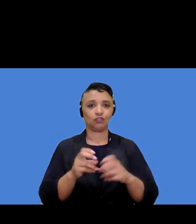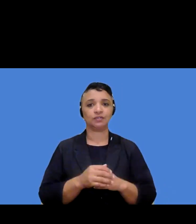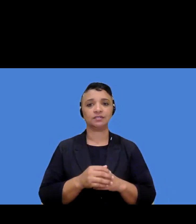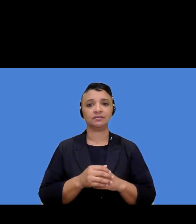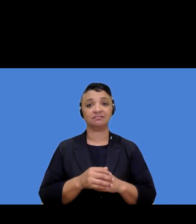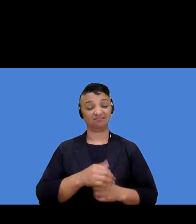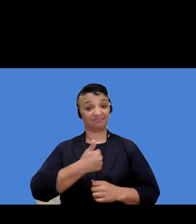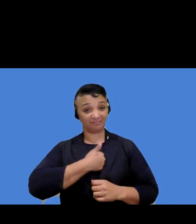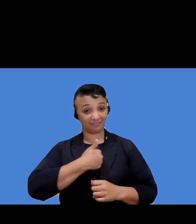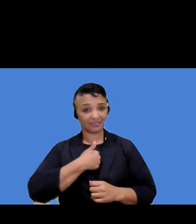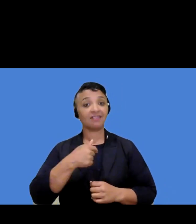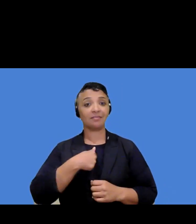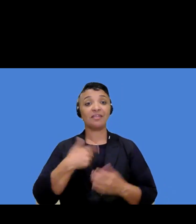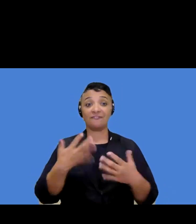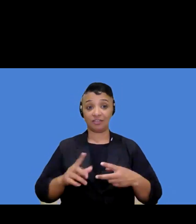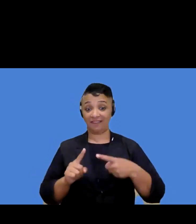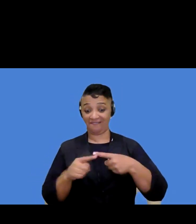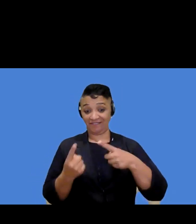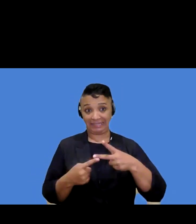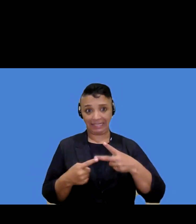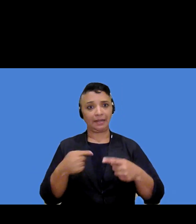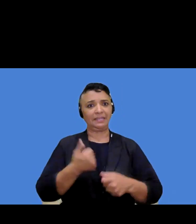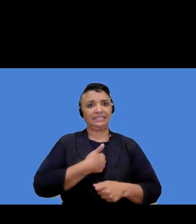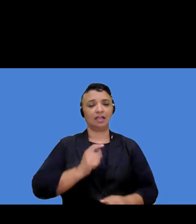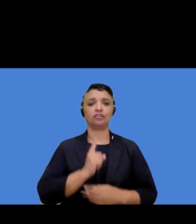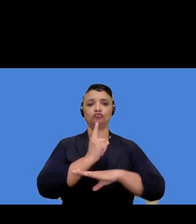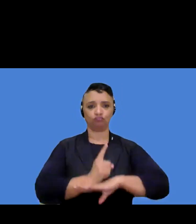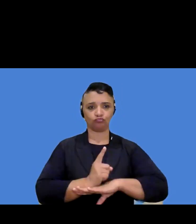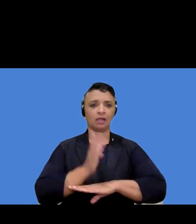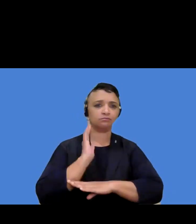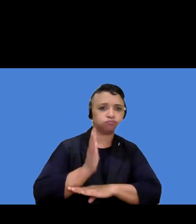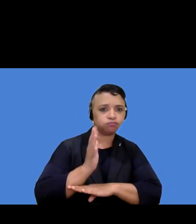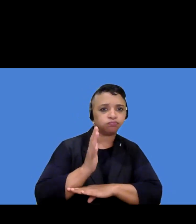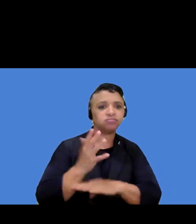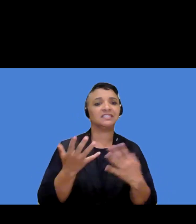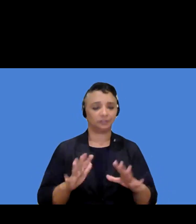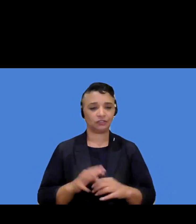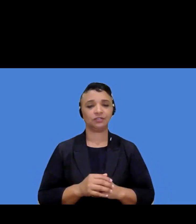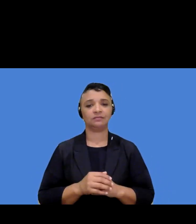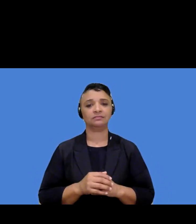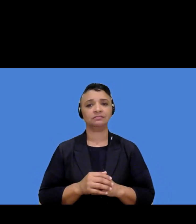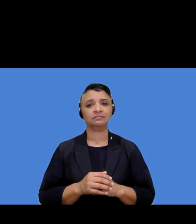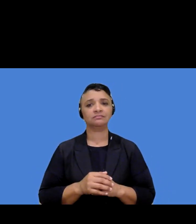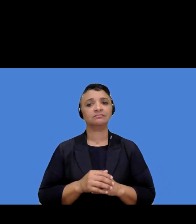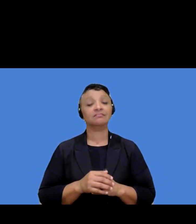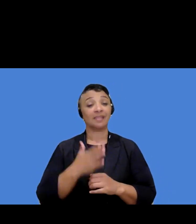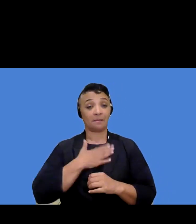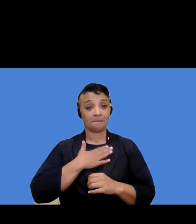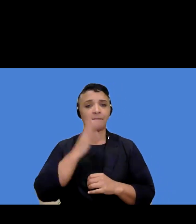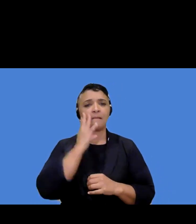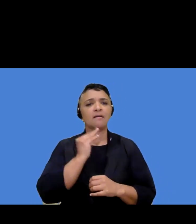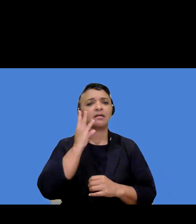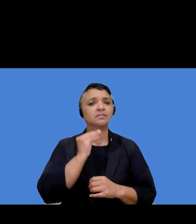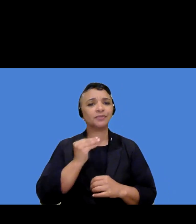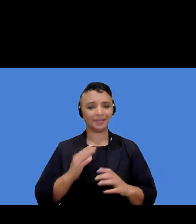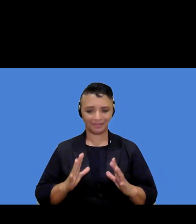speaker in both the first and the second Disability Global Summit. Focusing on my lived experience of the summit,